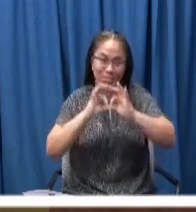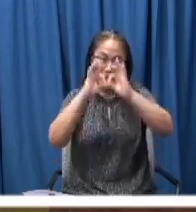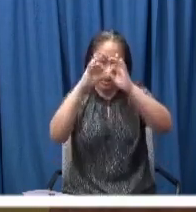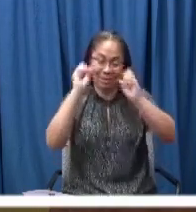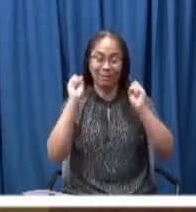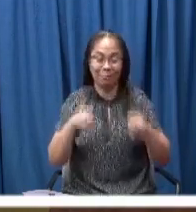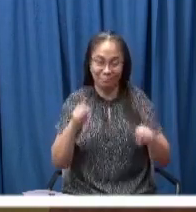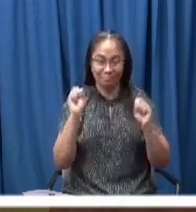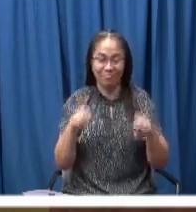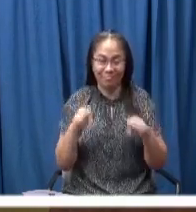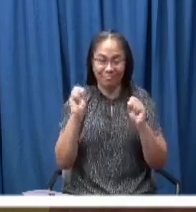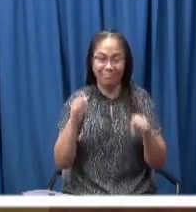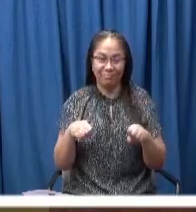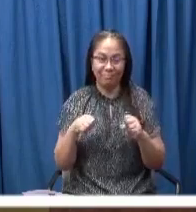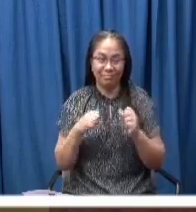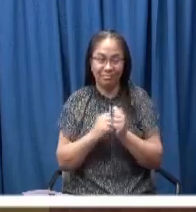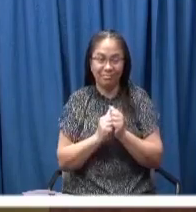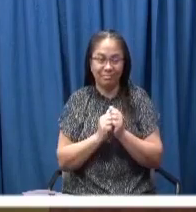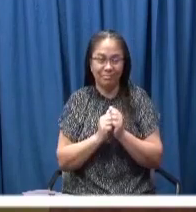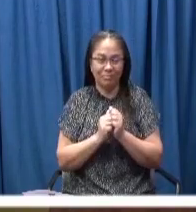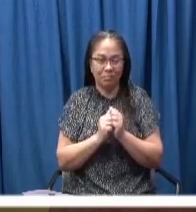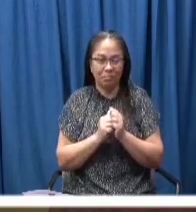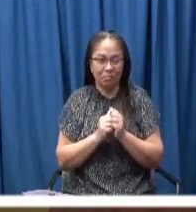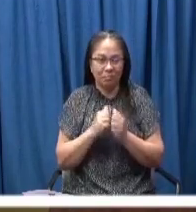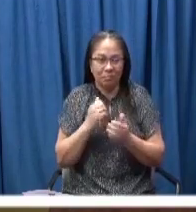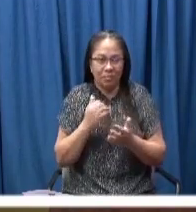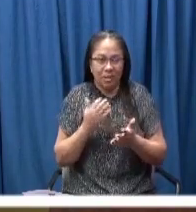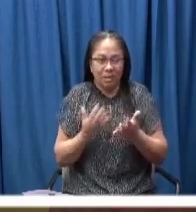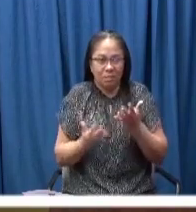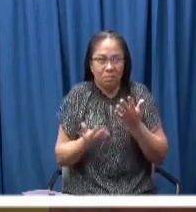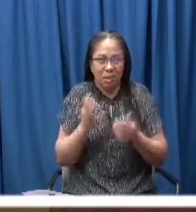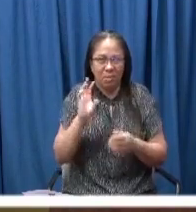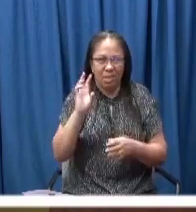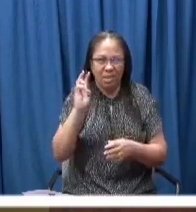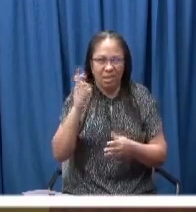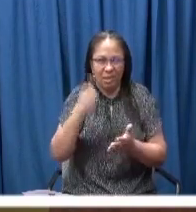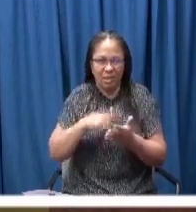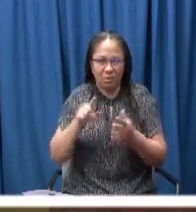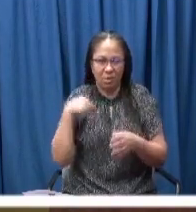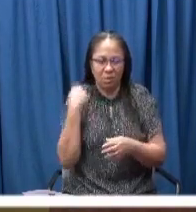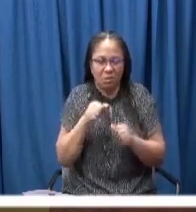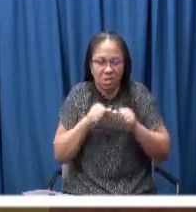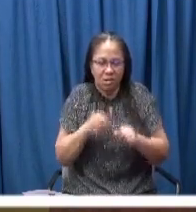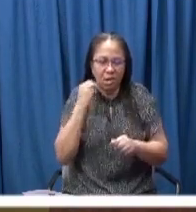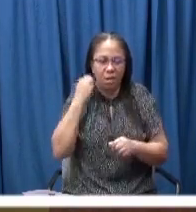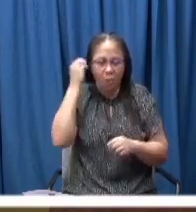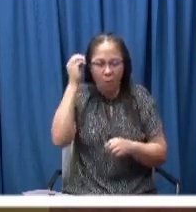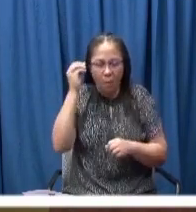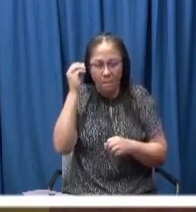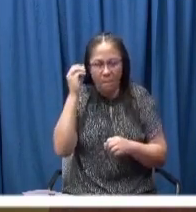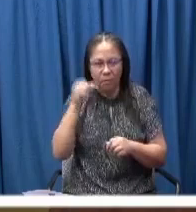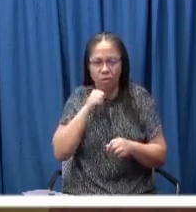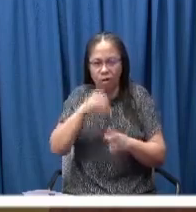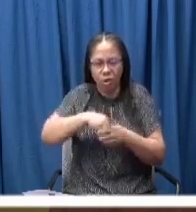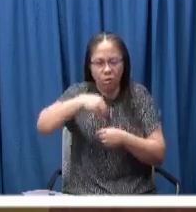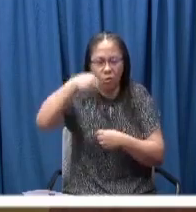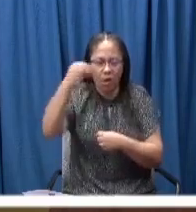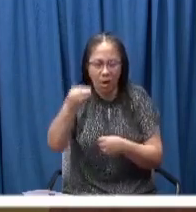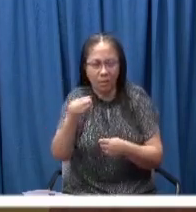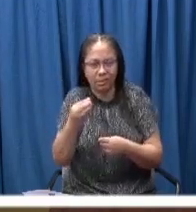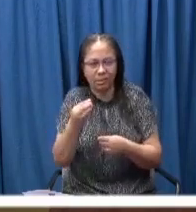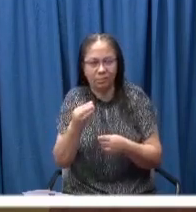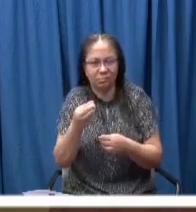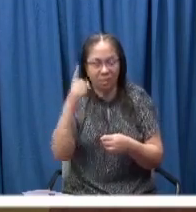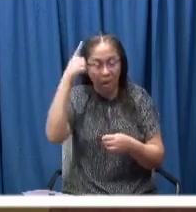weeks, we've not been out to Mass. And about 6 weeks, we've been locked down in our houses and shut away